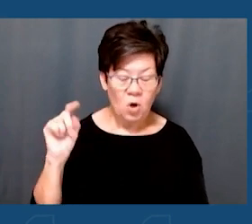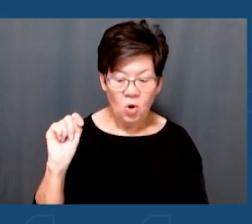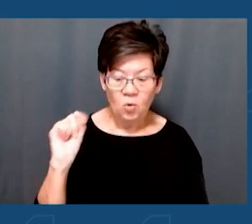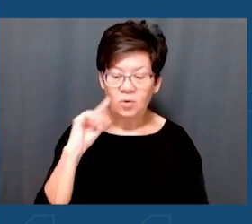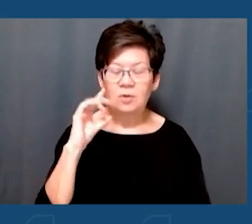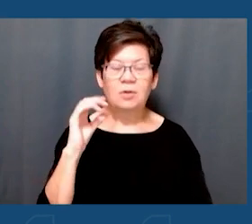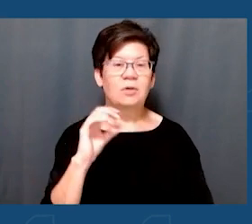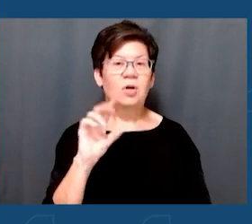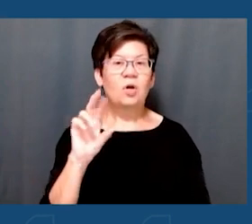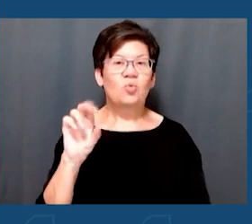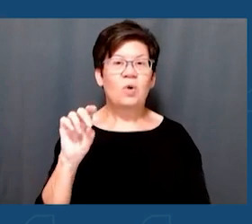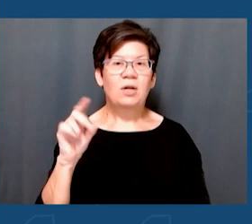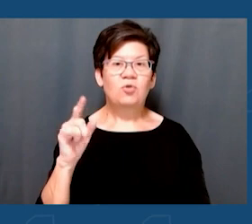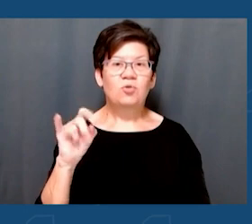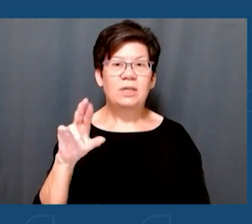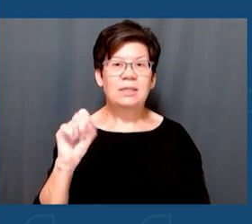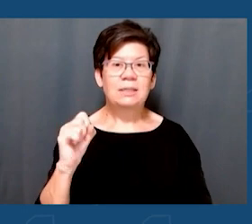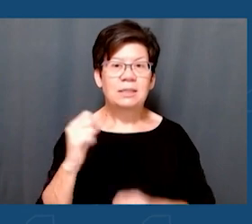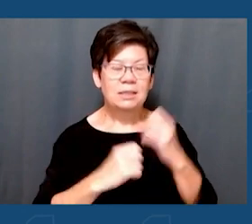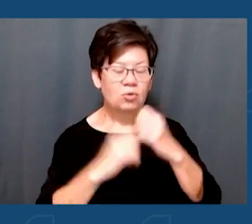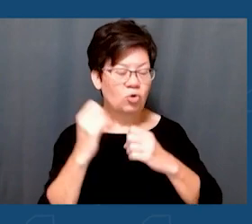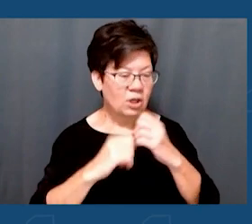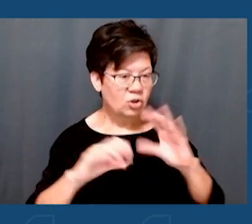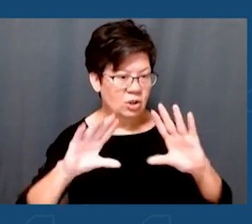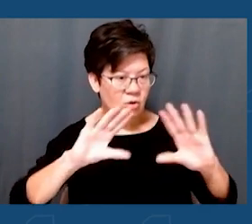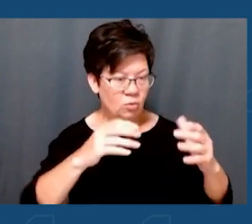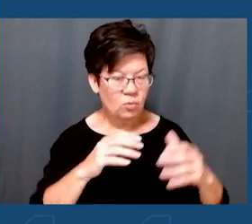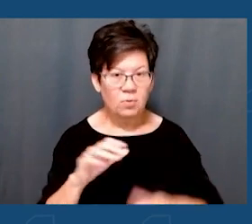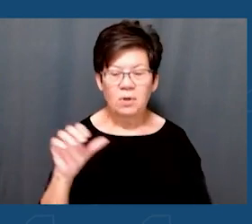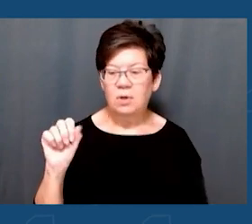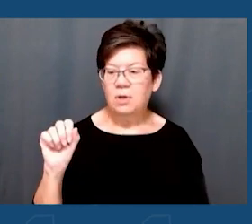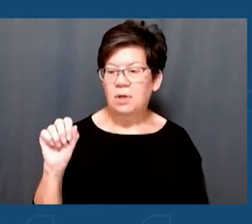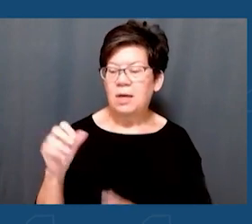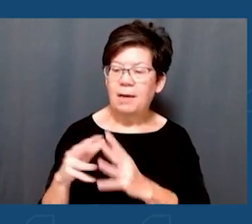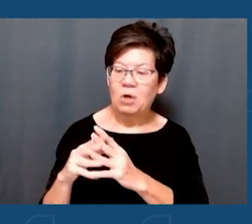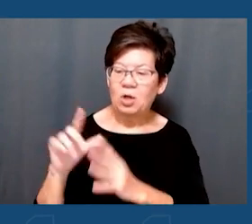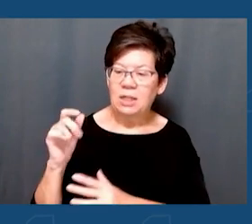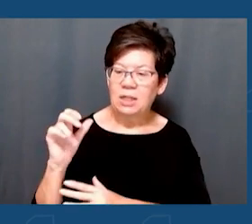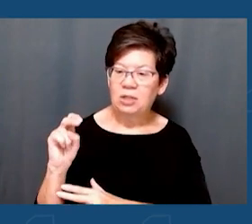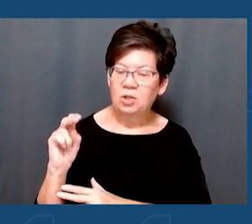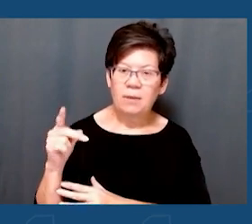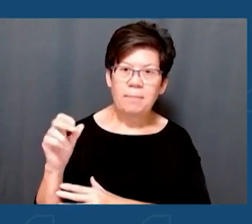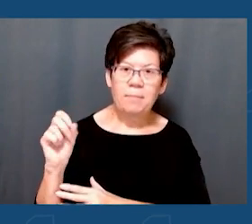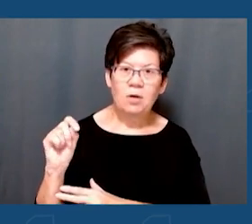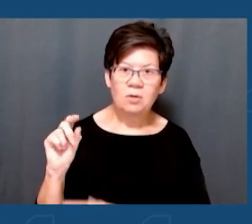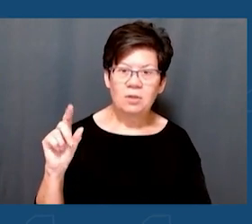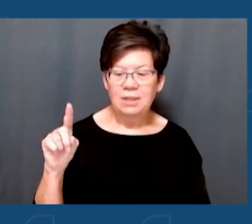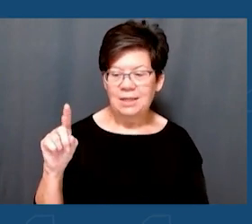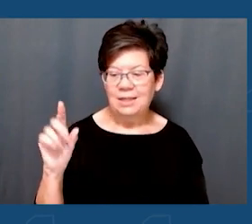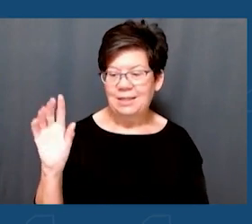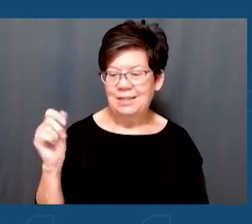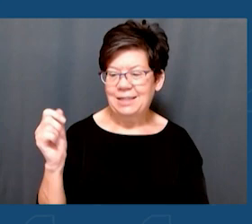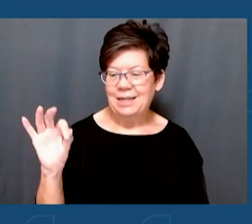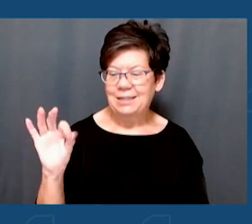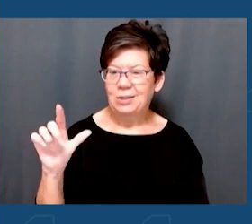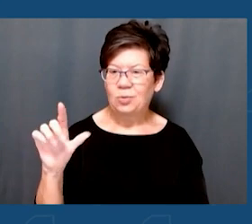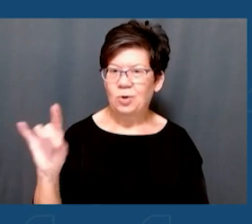Group, Gabriel Rodriguez, American Legion Post 1928, and all of the wonderful